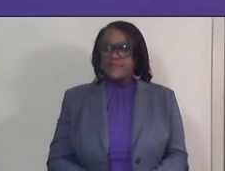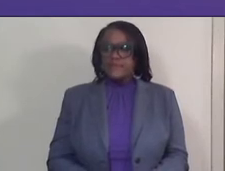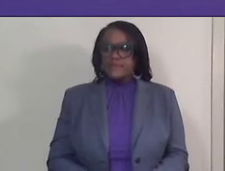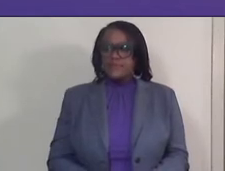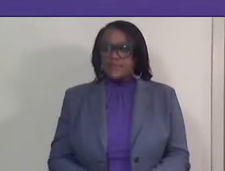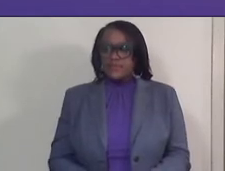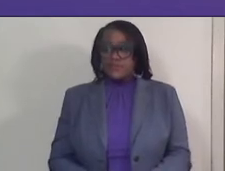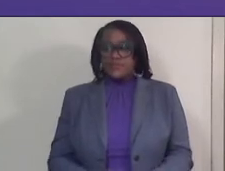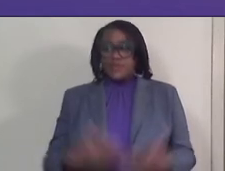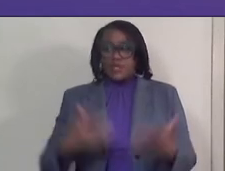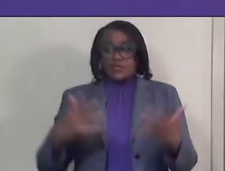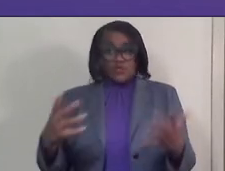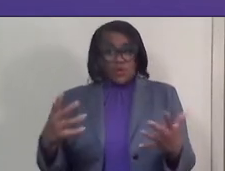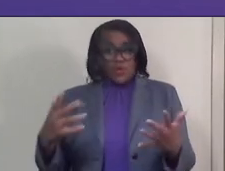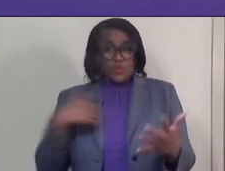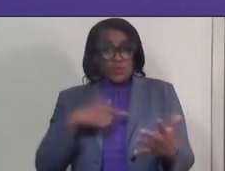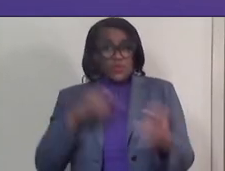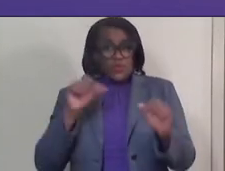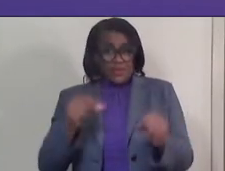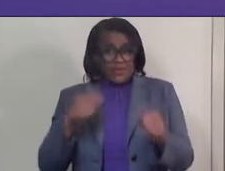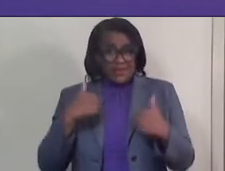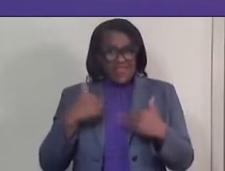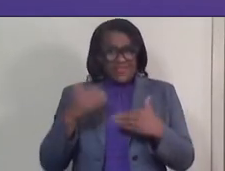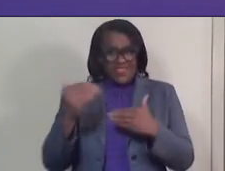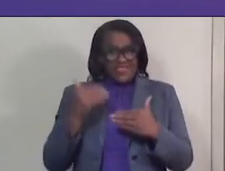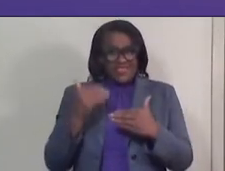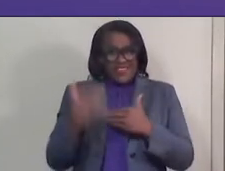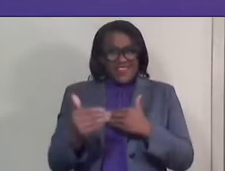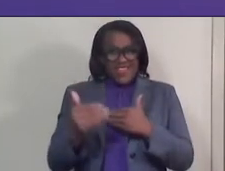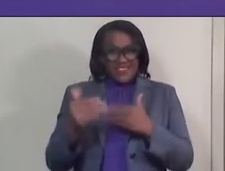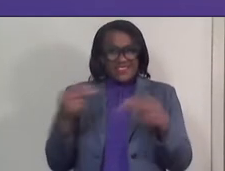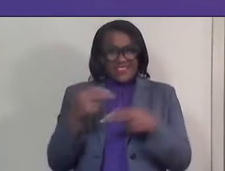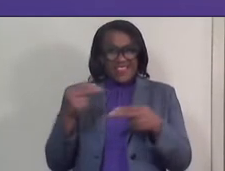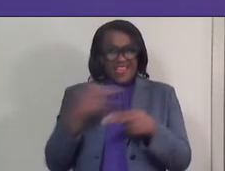So we can have the next slide, please.